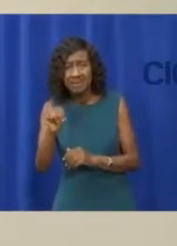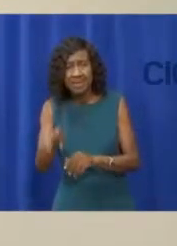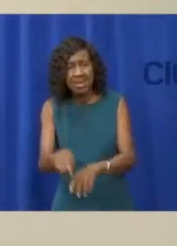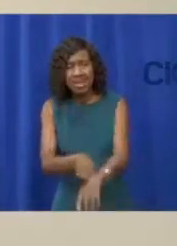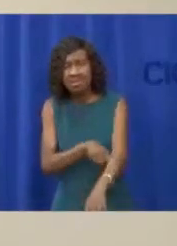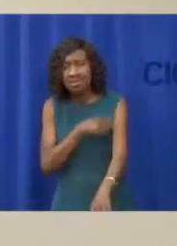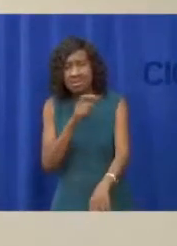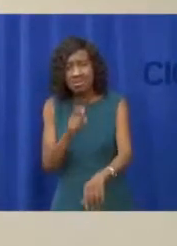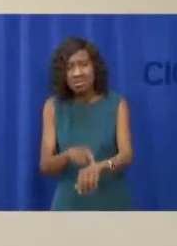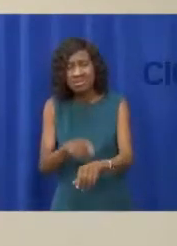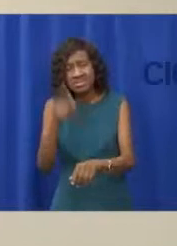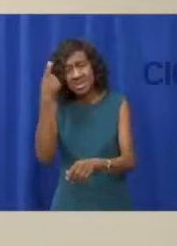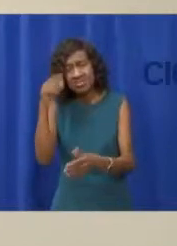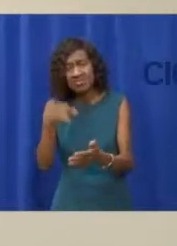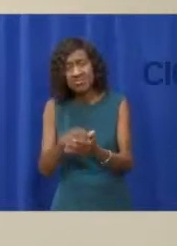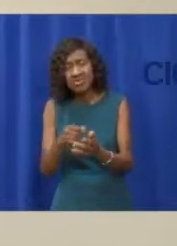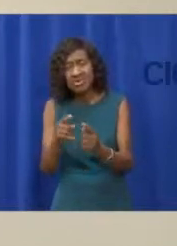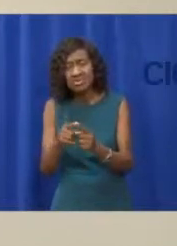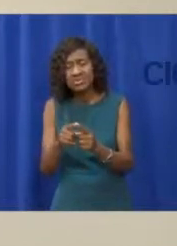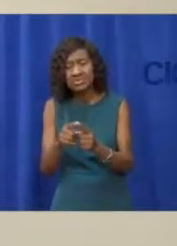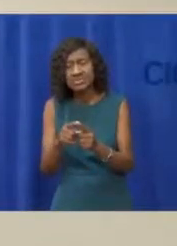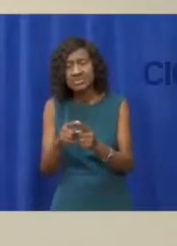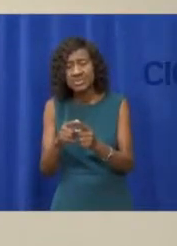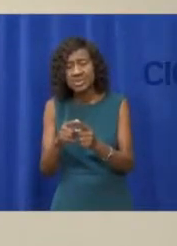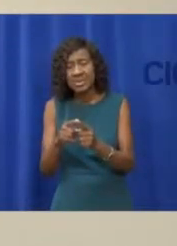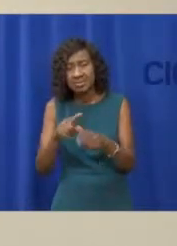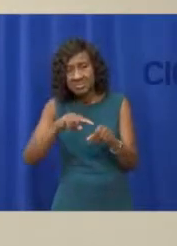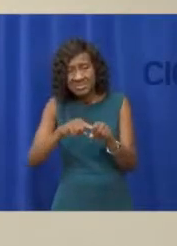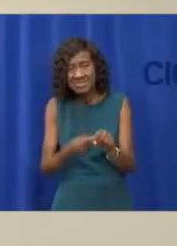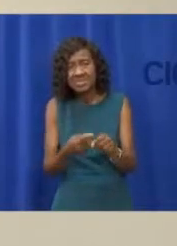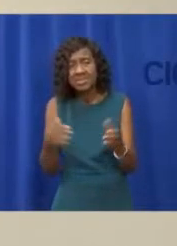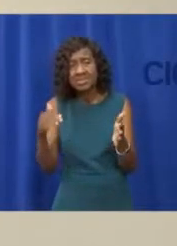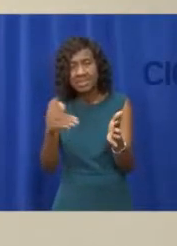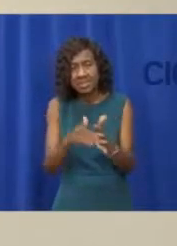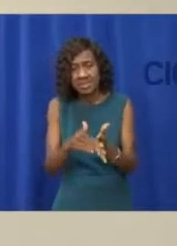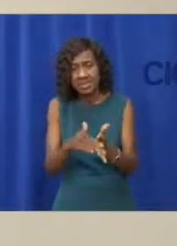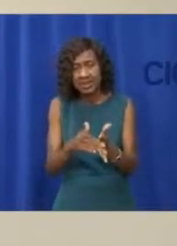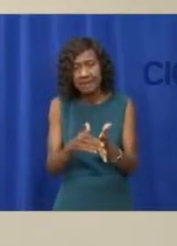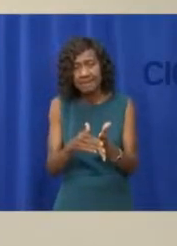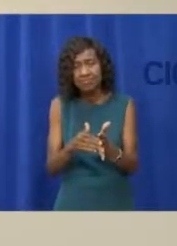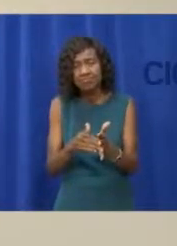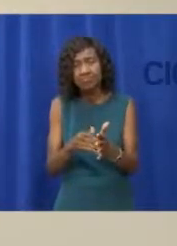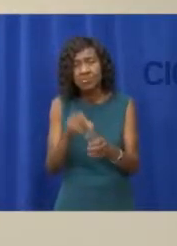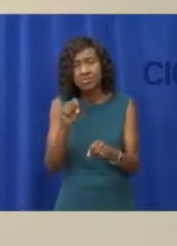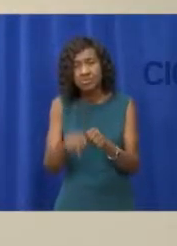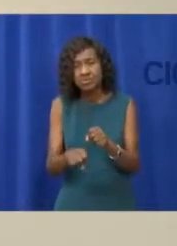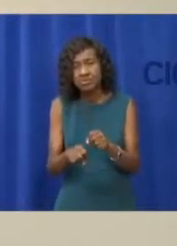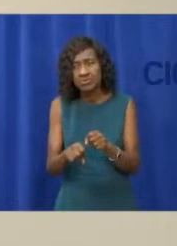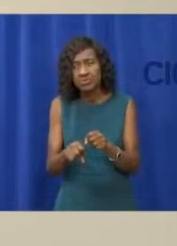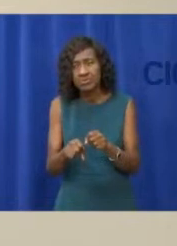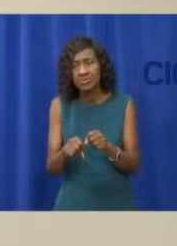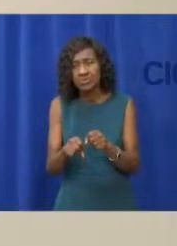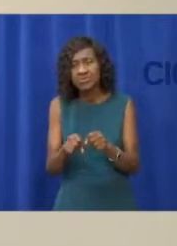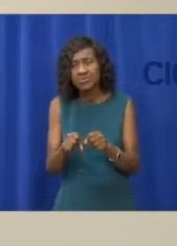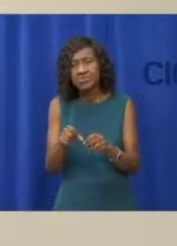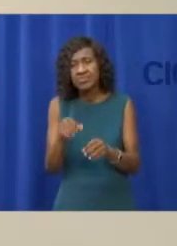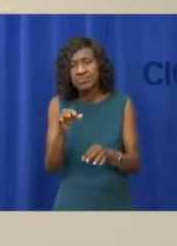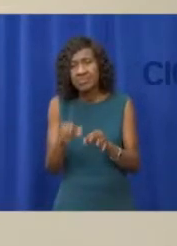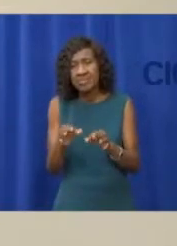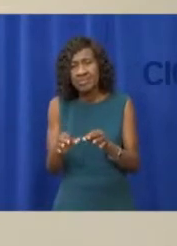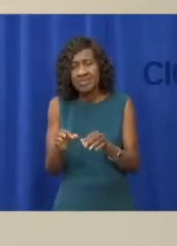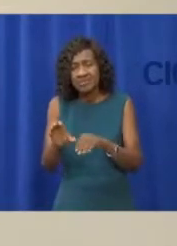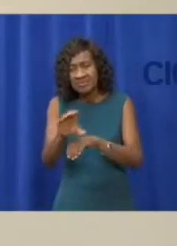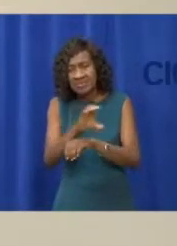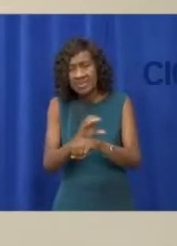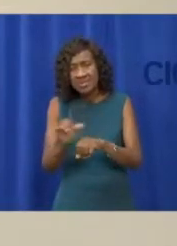of what's happening around the rest of the world. So even if Cayman, as God, I pray we do, is able